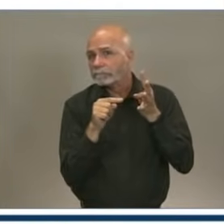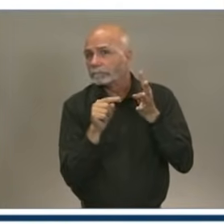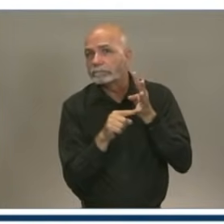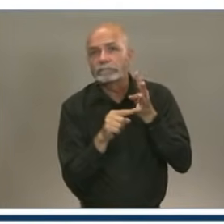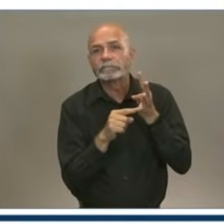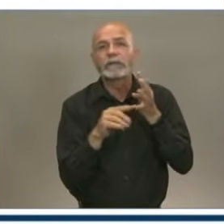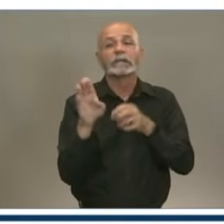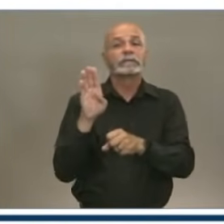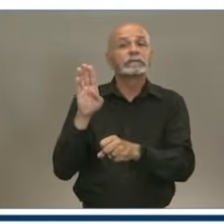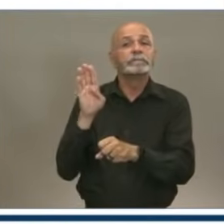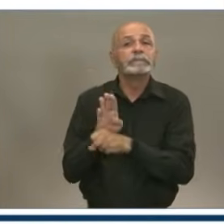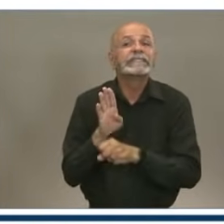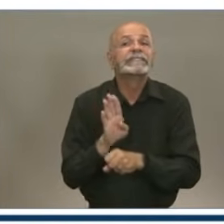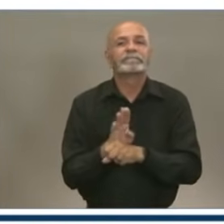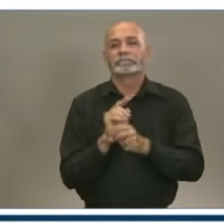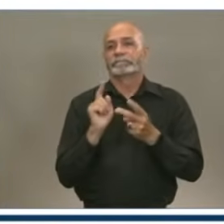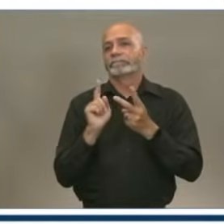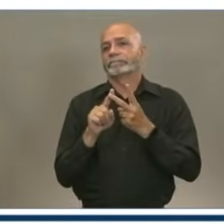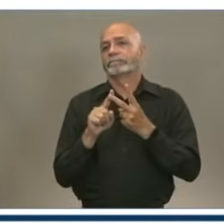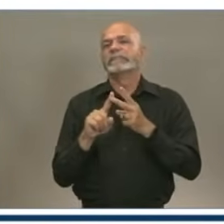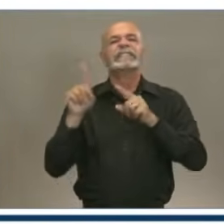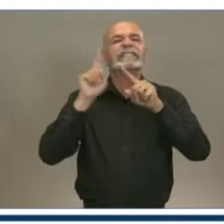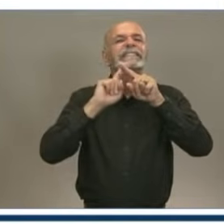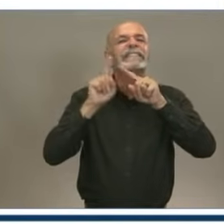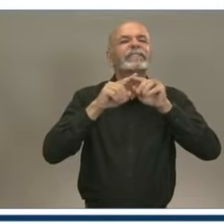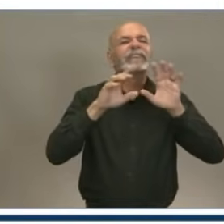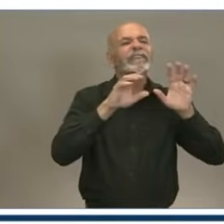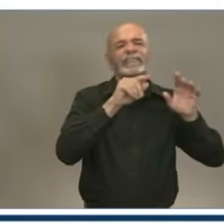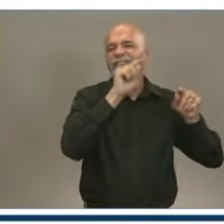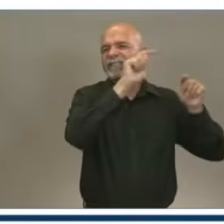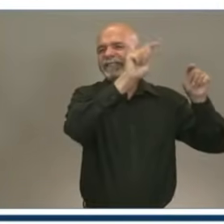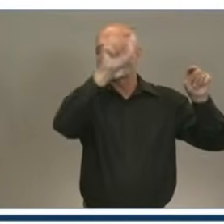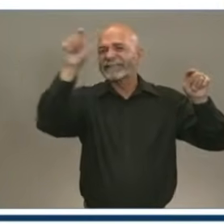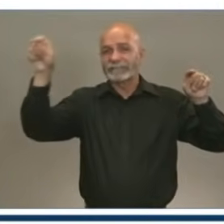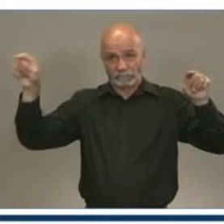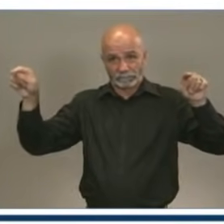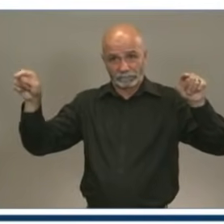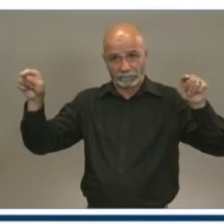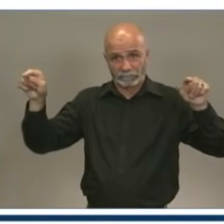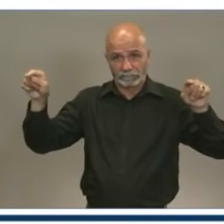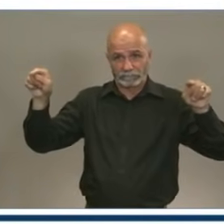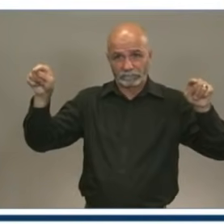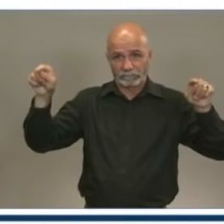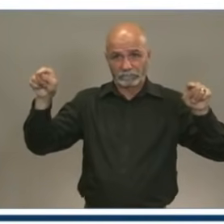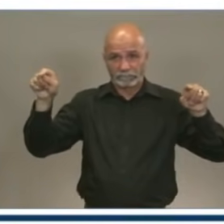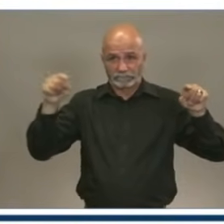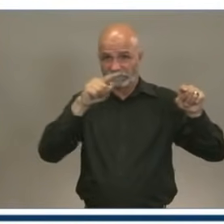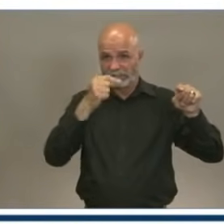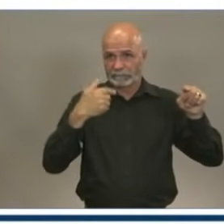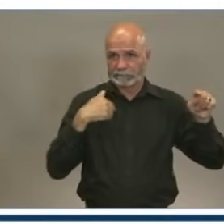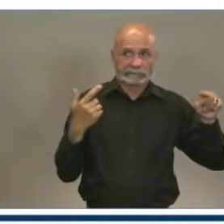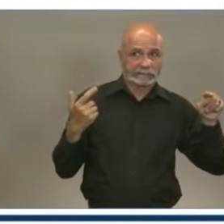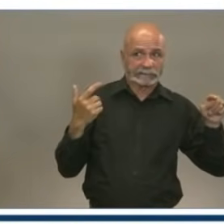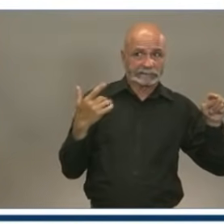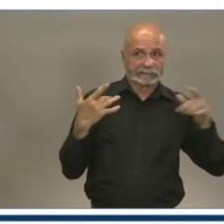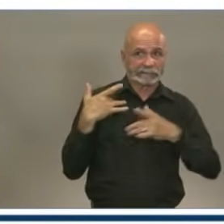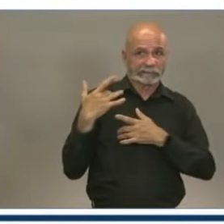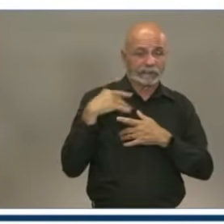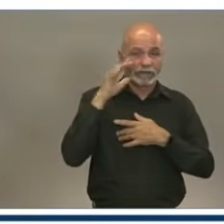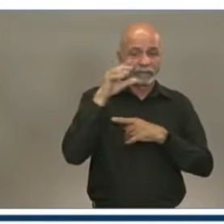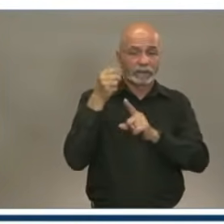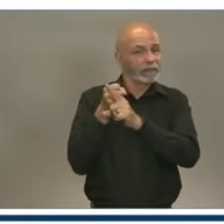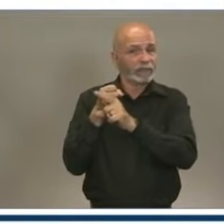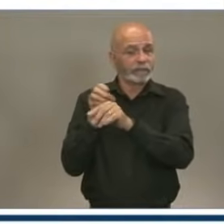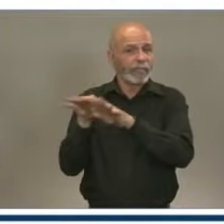services, continuing care and so on, are there any of those areas where we should be particularly concerned about potential spread as we ease these restrictions? Well, I think